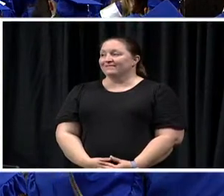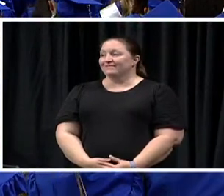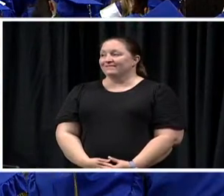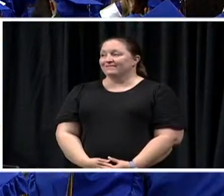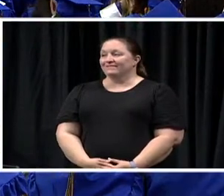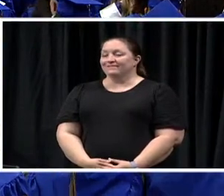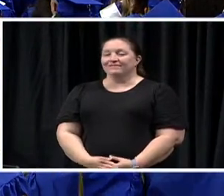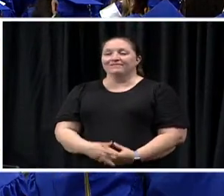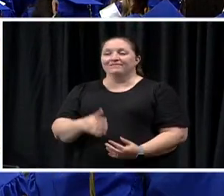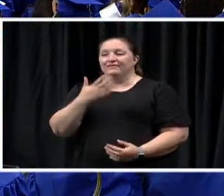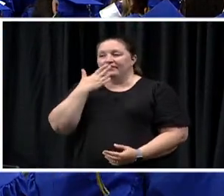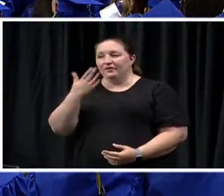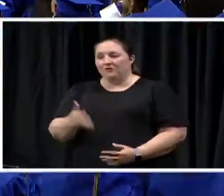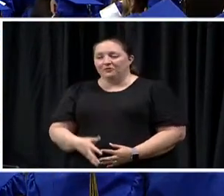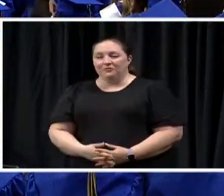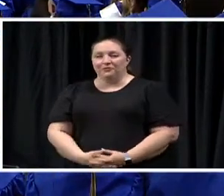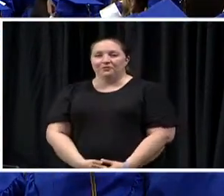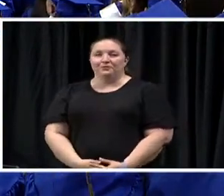Thank you.